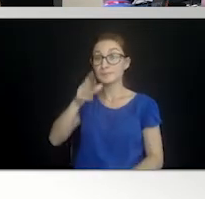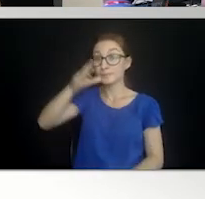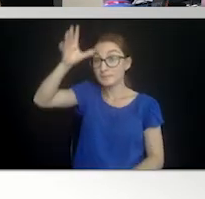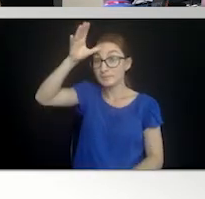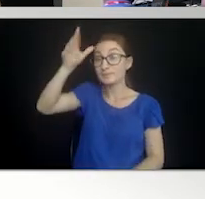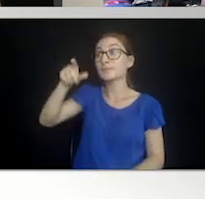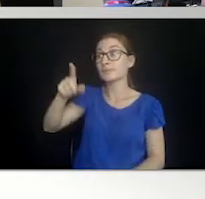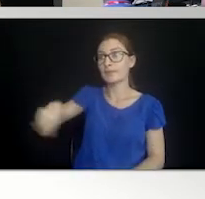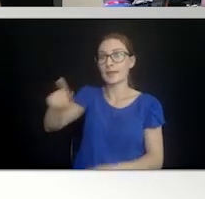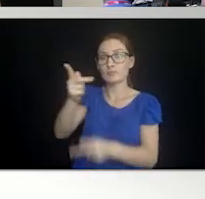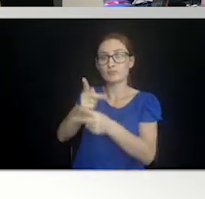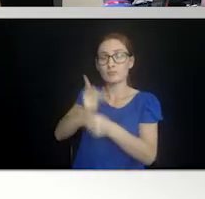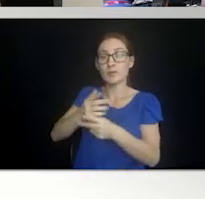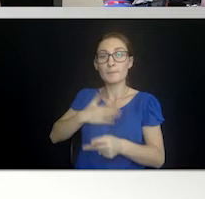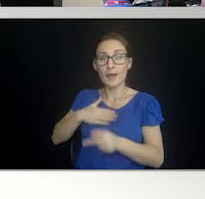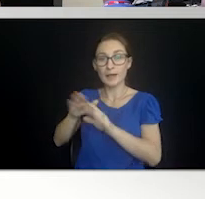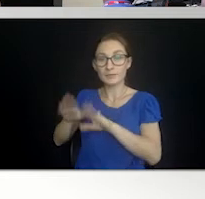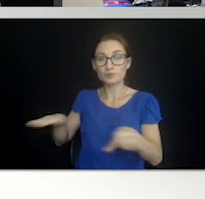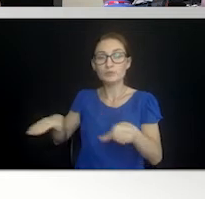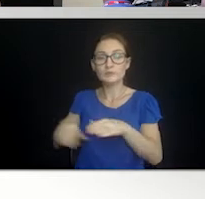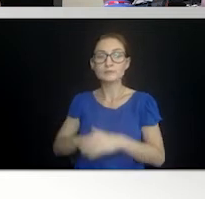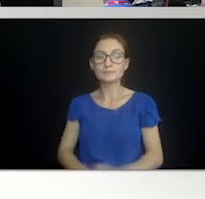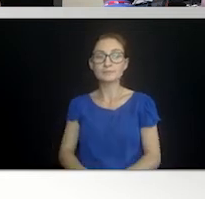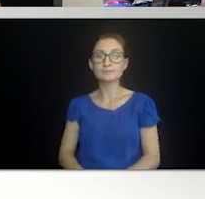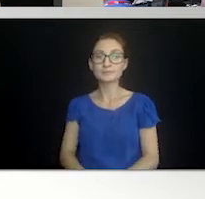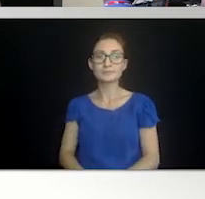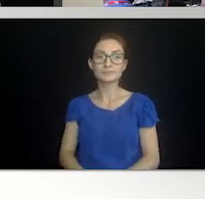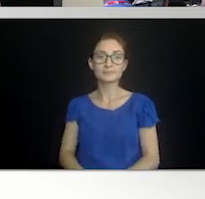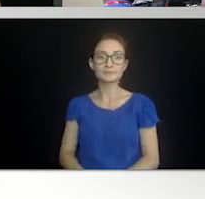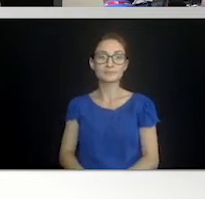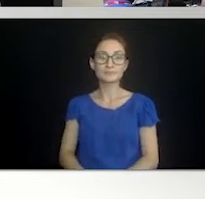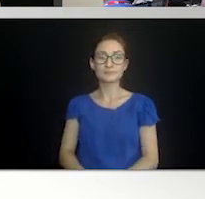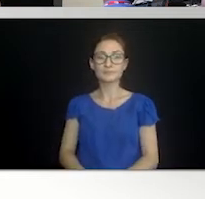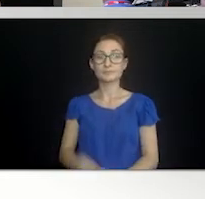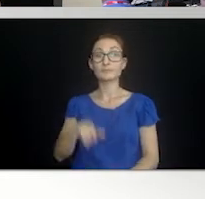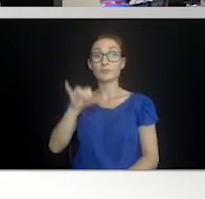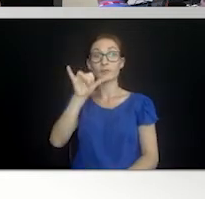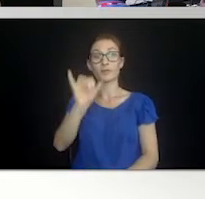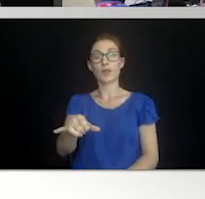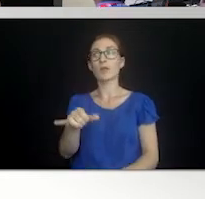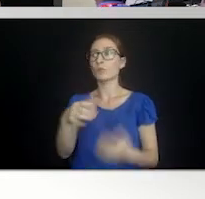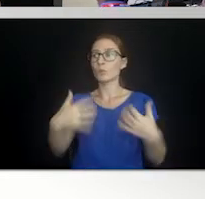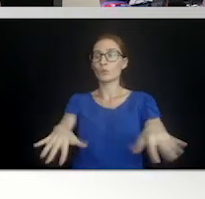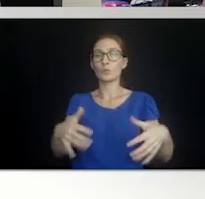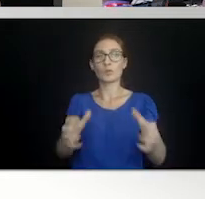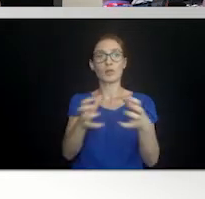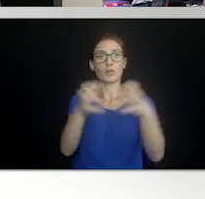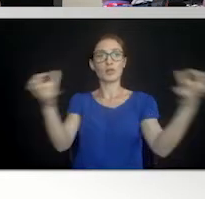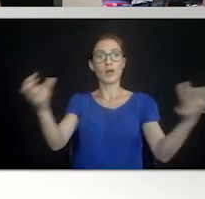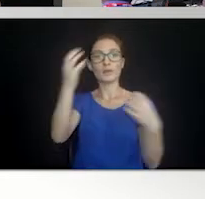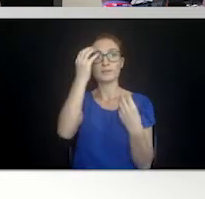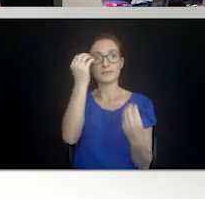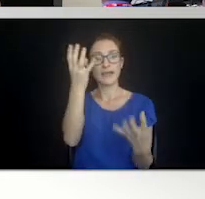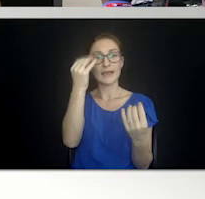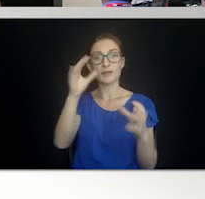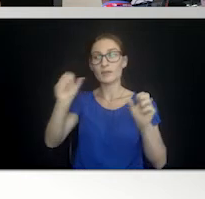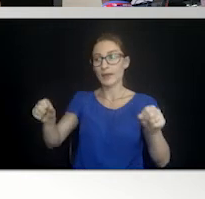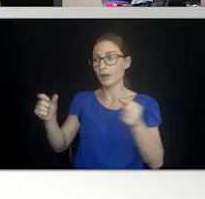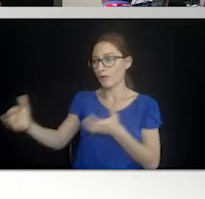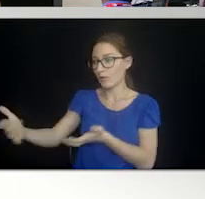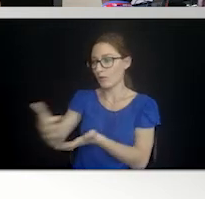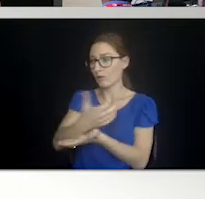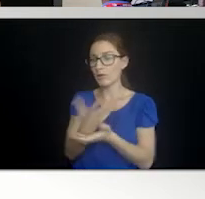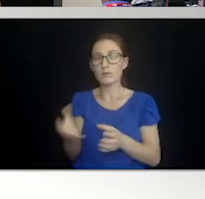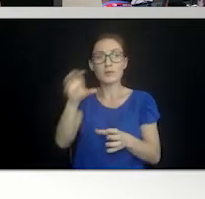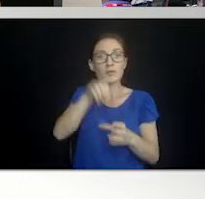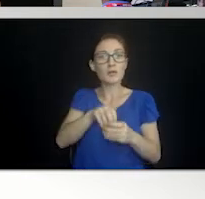I know that my parents watch my 2 girls at least a couple hours every day during the week, maybe more. And that's generating a huge amount of data that can be captured